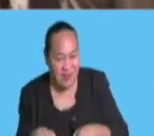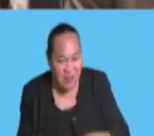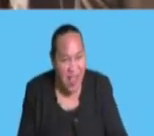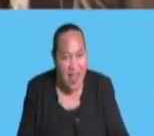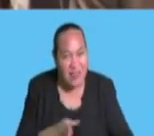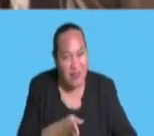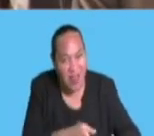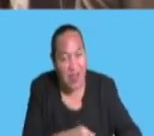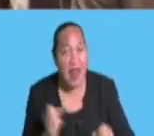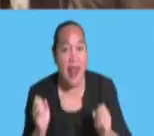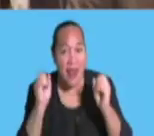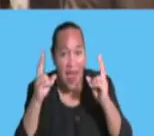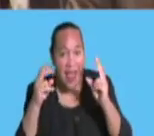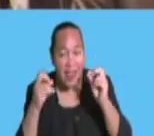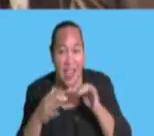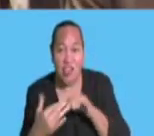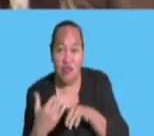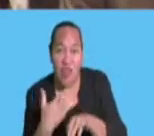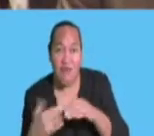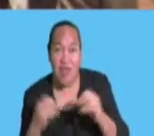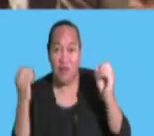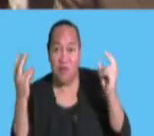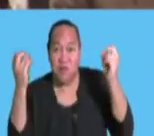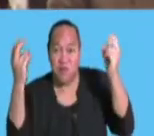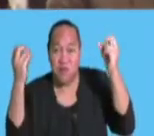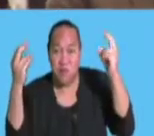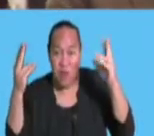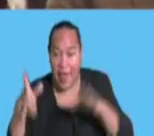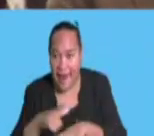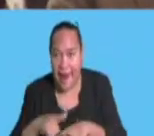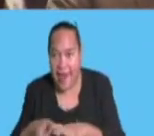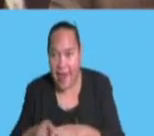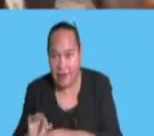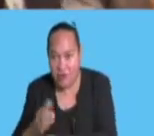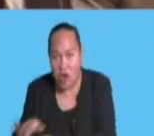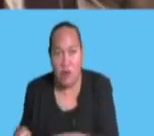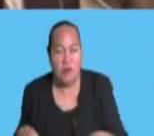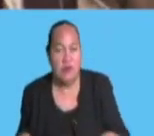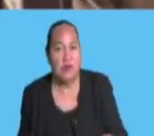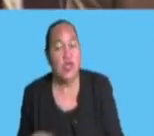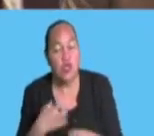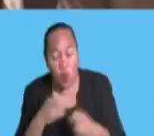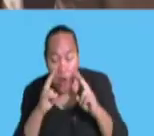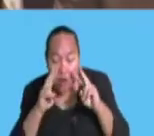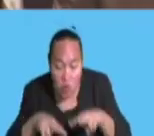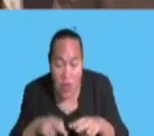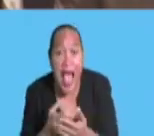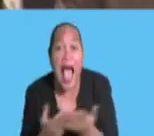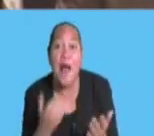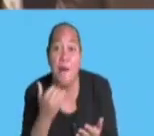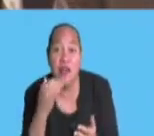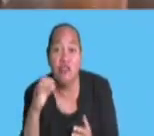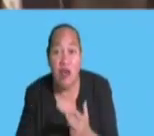works, lighting, traffic signals, pedestrian controls, and landscaping. And we looked at how much